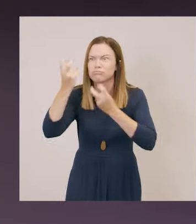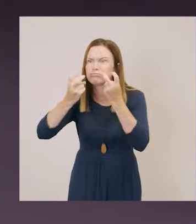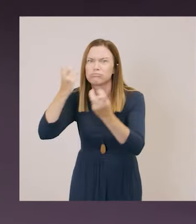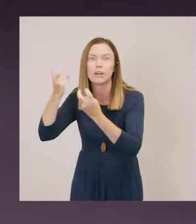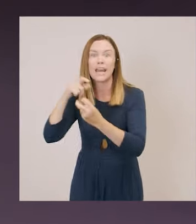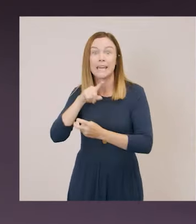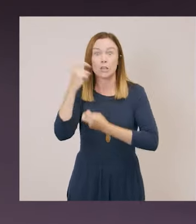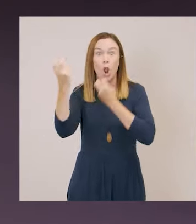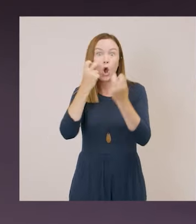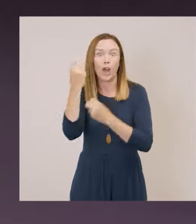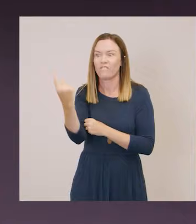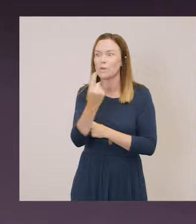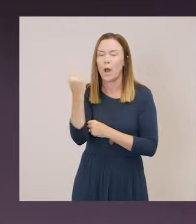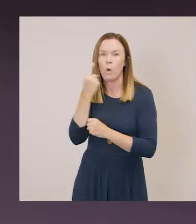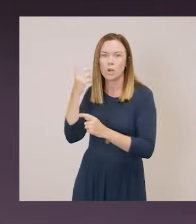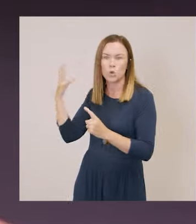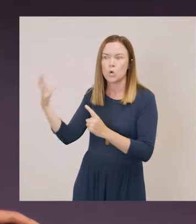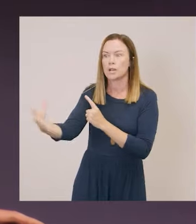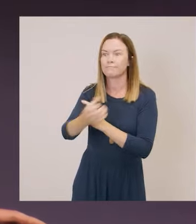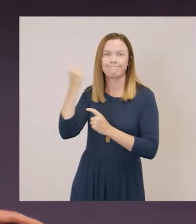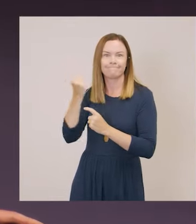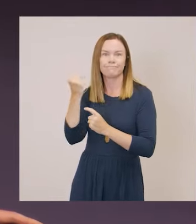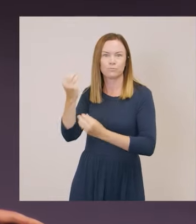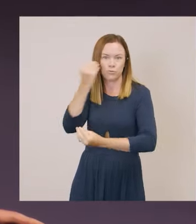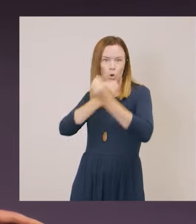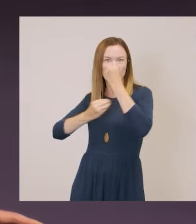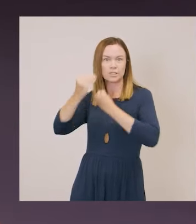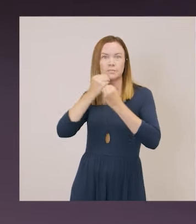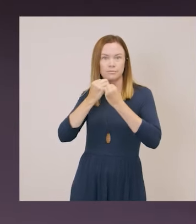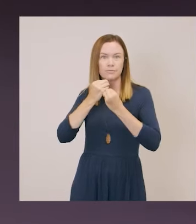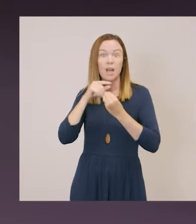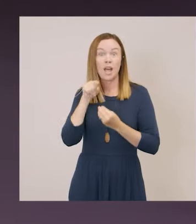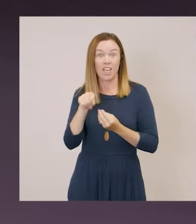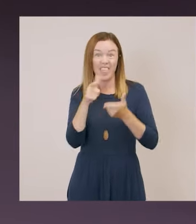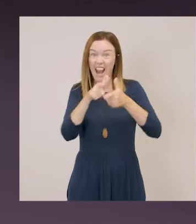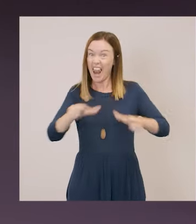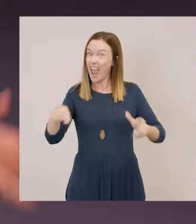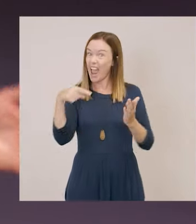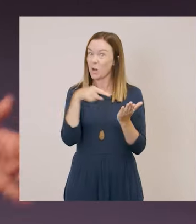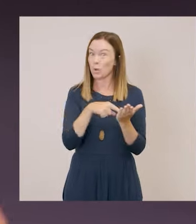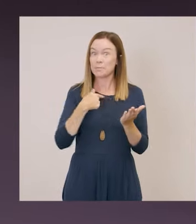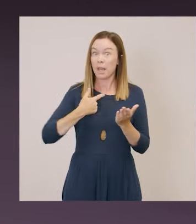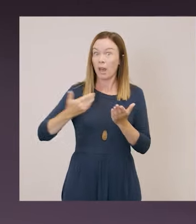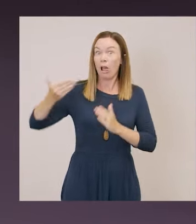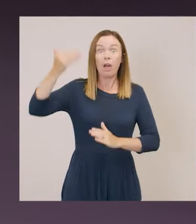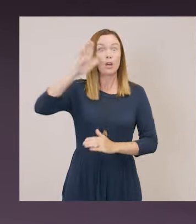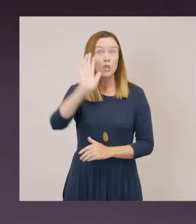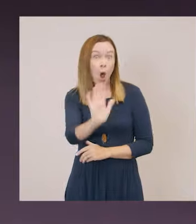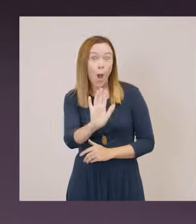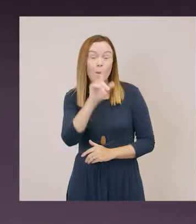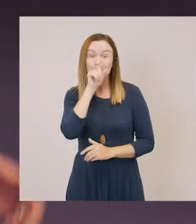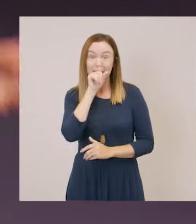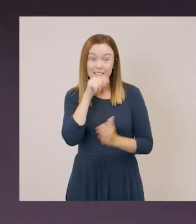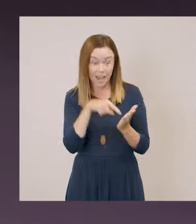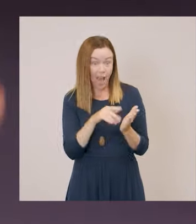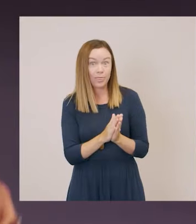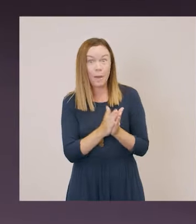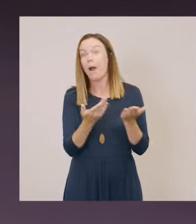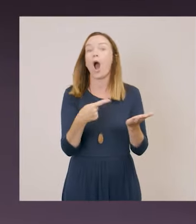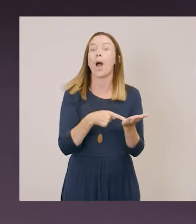looking for someone to devour. I'm not being dramatic in my language. It's what Peter has written in the Bible. Peter, one